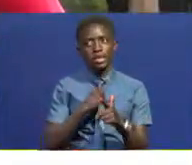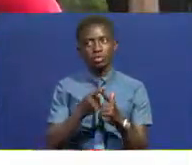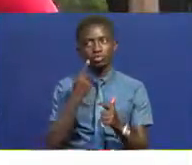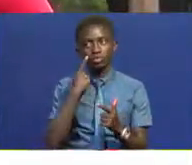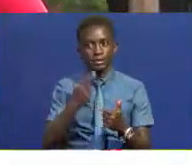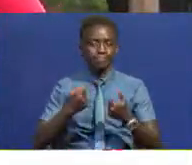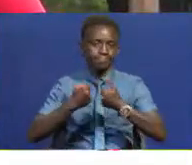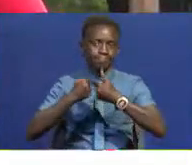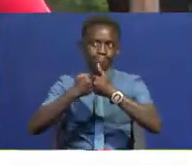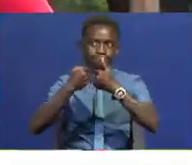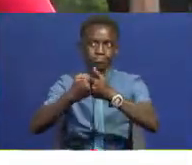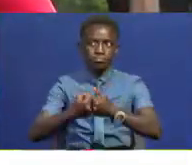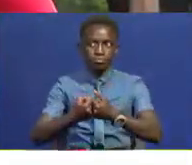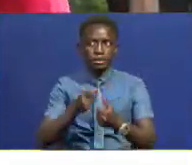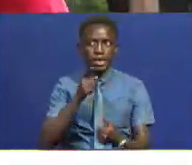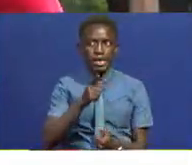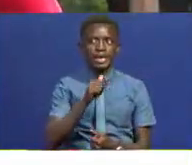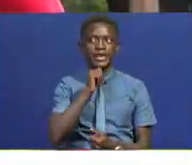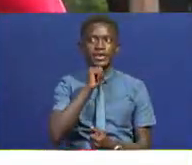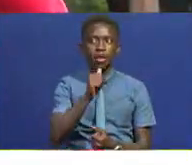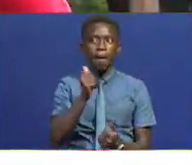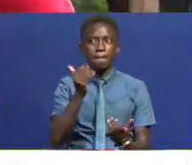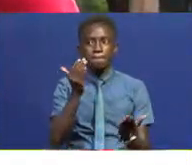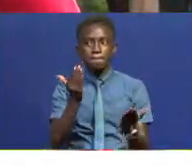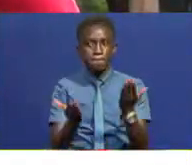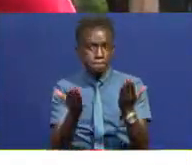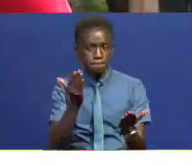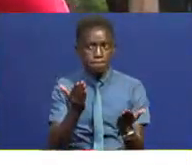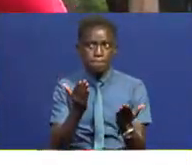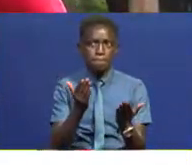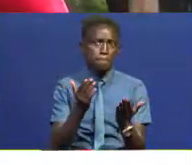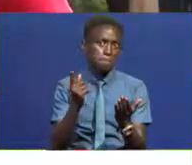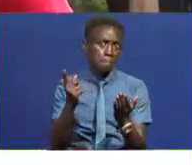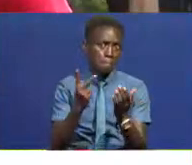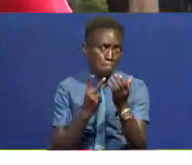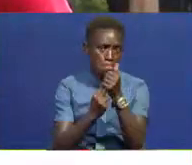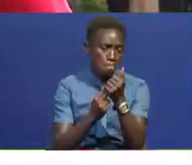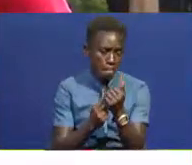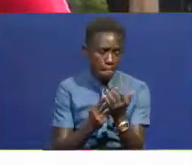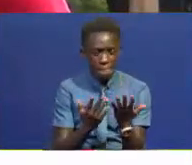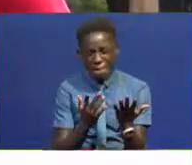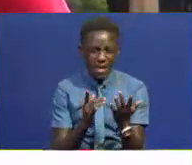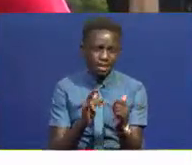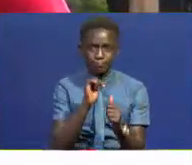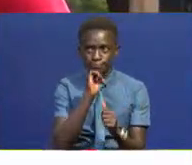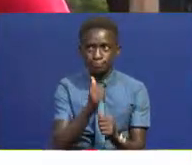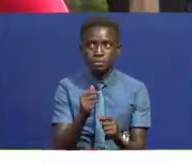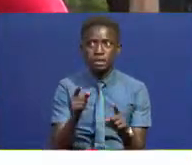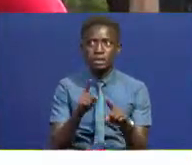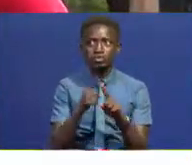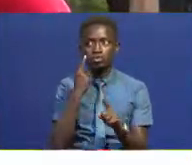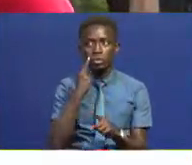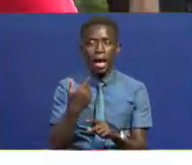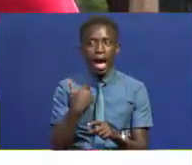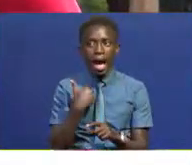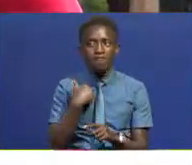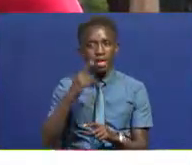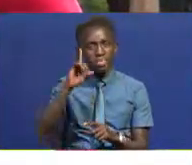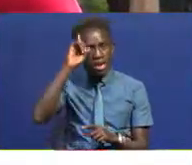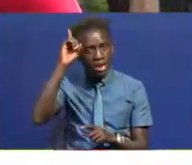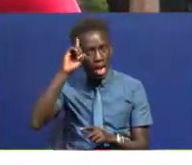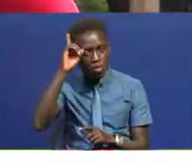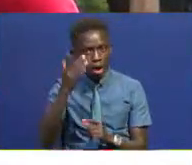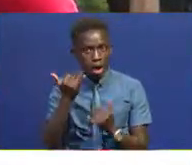not a partnership of VFB Stuttgart with the kickoff to Op Kenya. There is Nabu Nyandarua, now we have come here to the